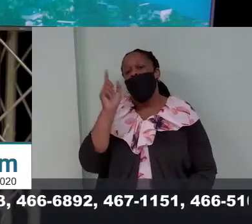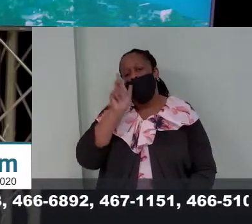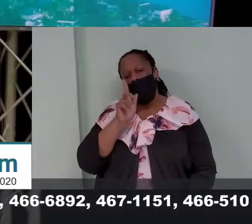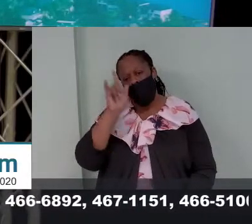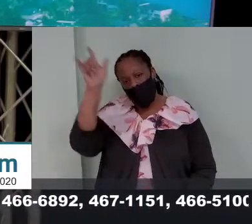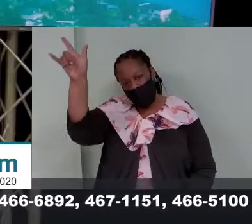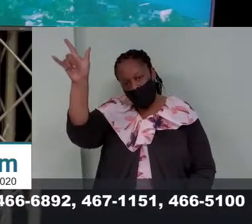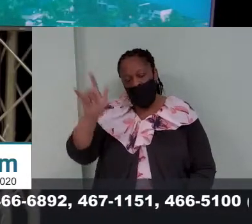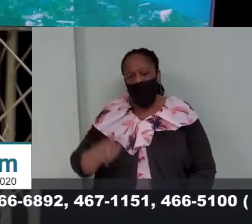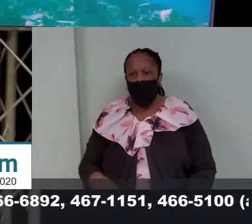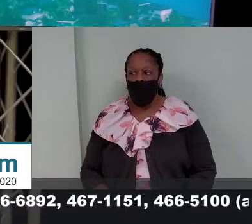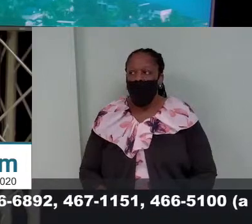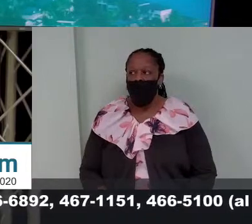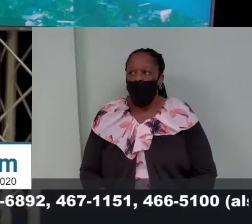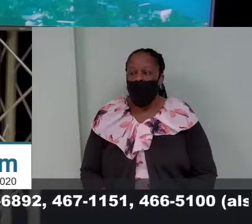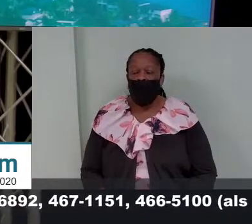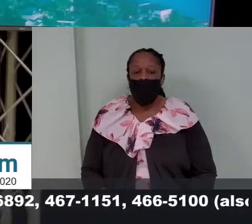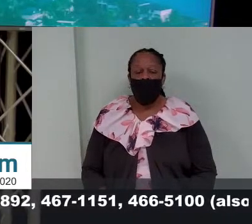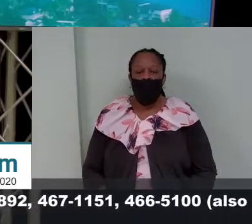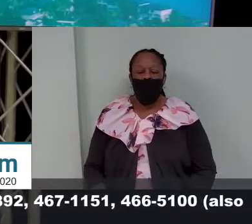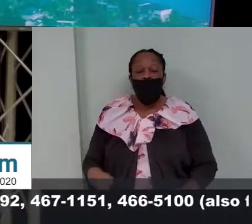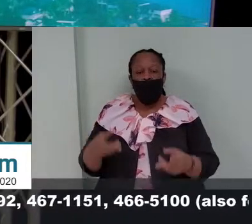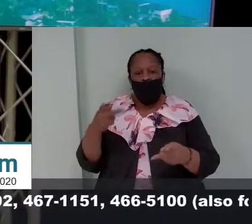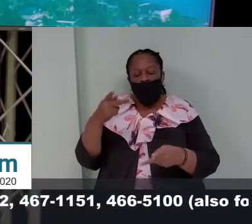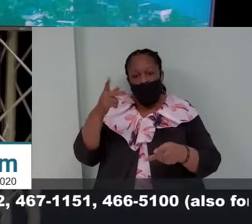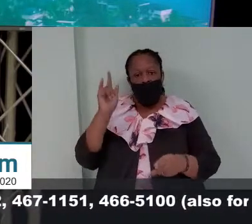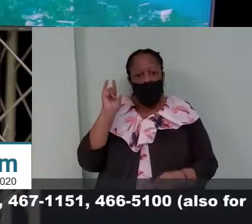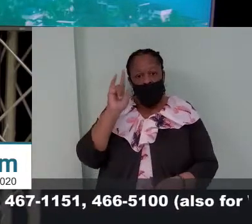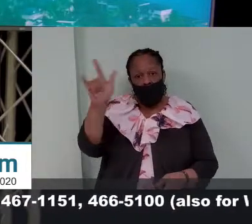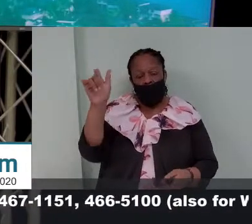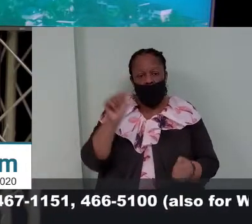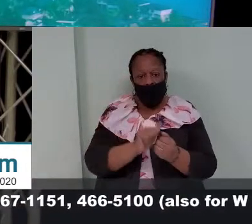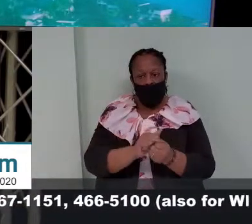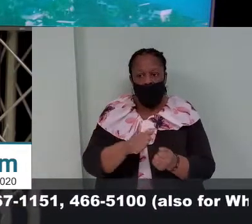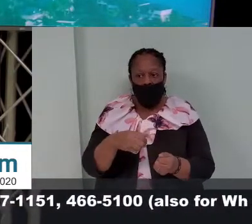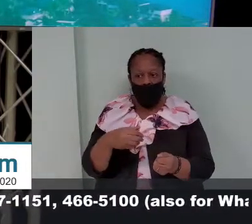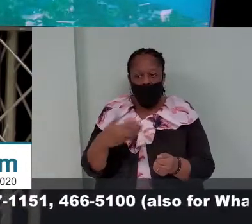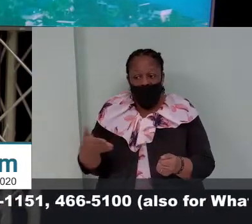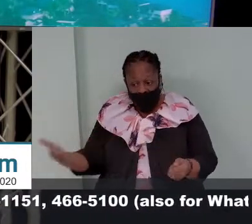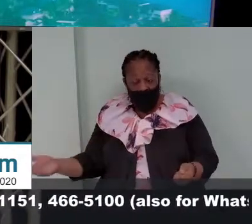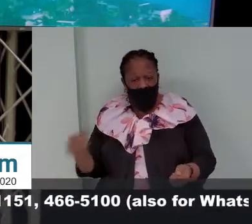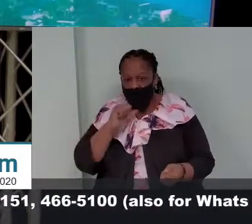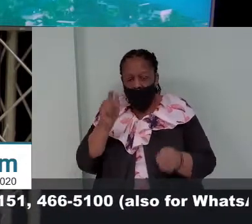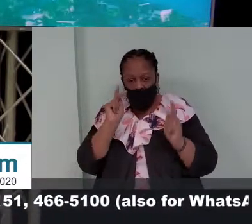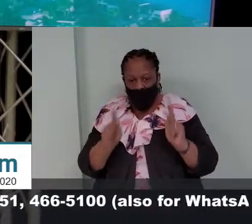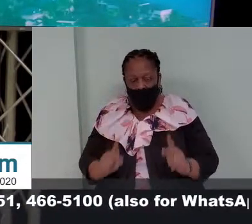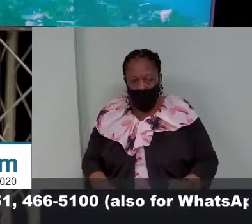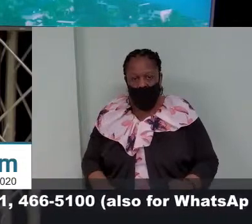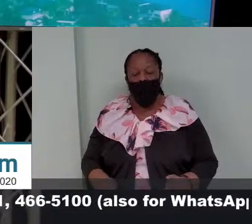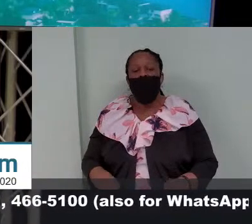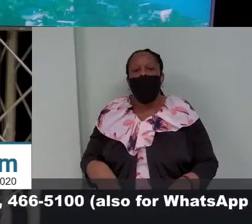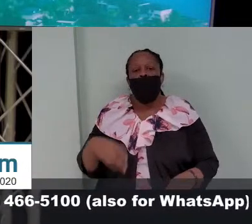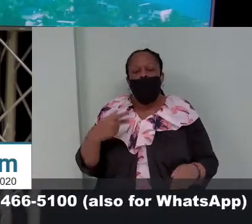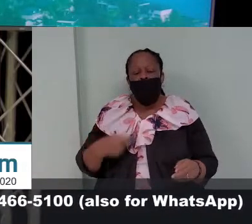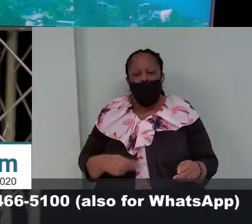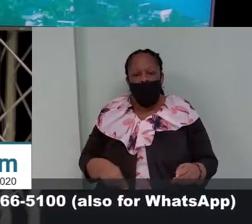the 31st to the 9th of November, St. Kitts would have received 30